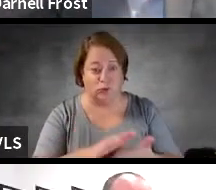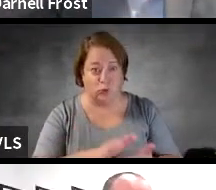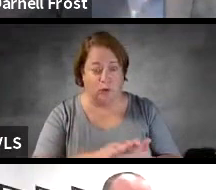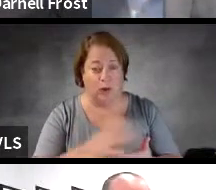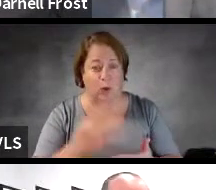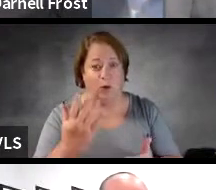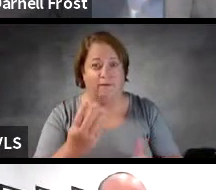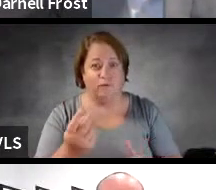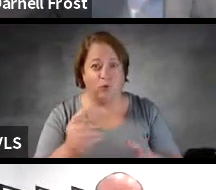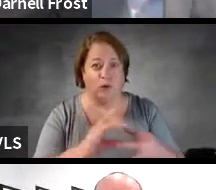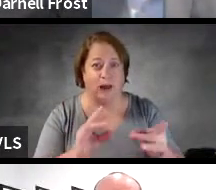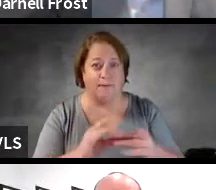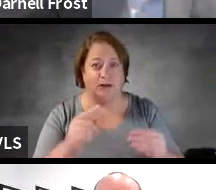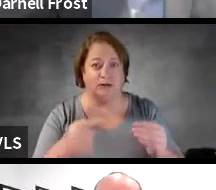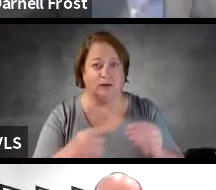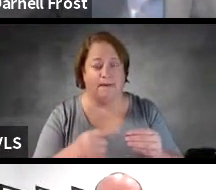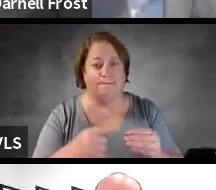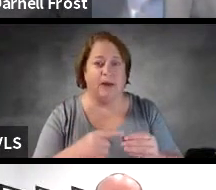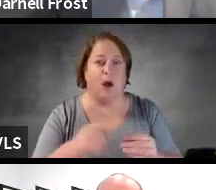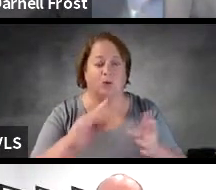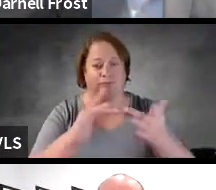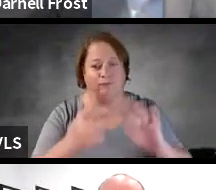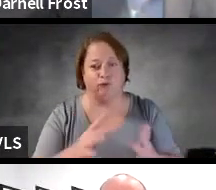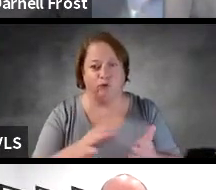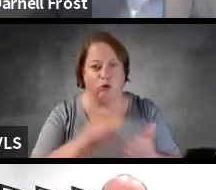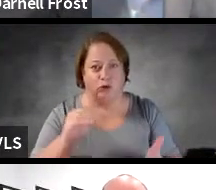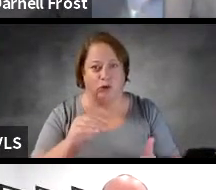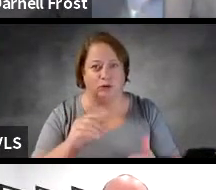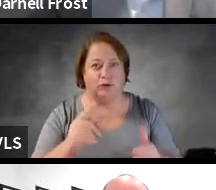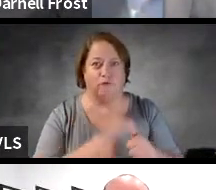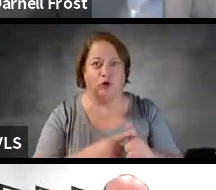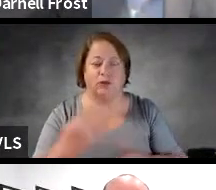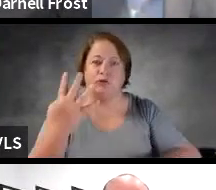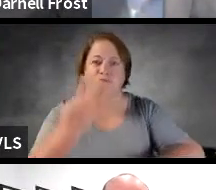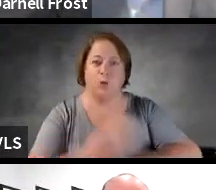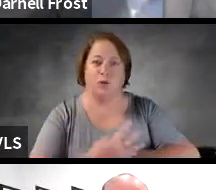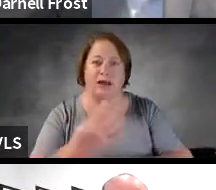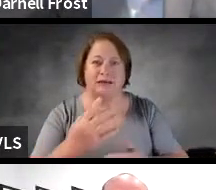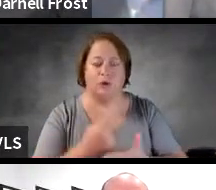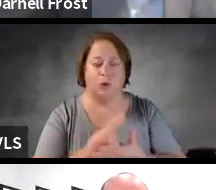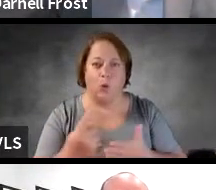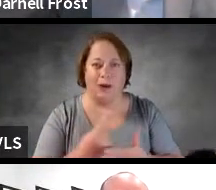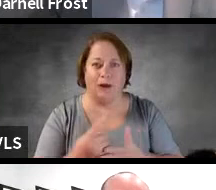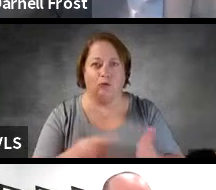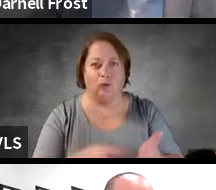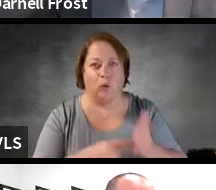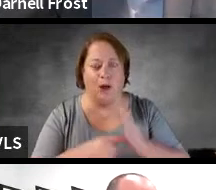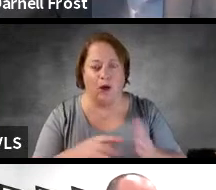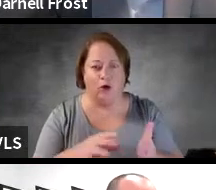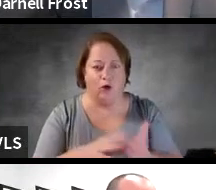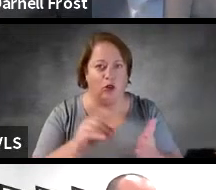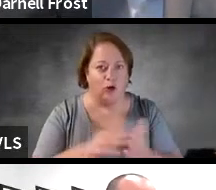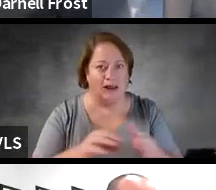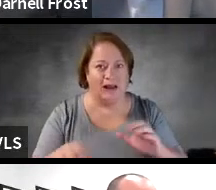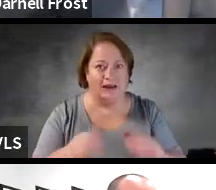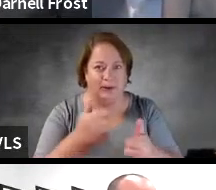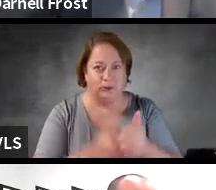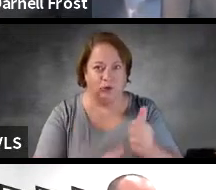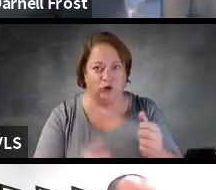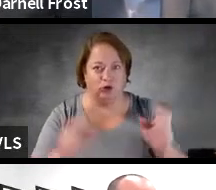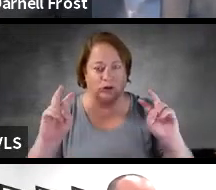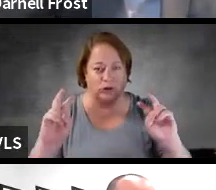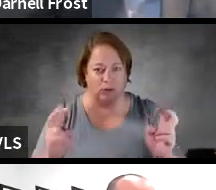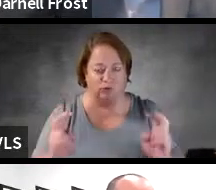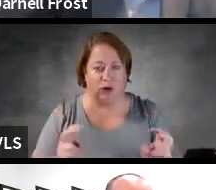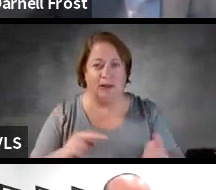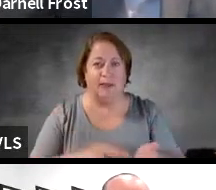comments about distance learning. First, there are only 4 school days in a week and you require learning activities per subject, which means that